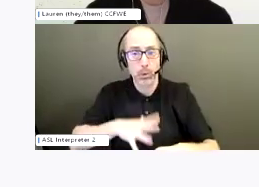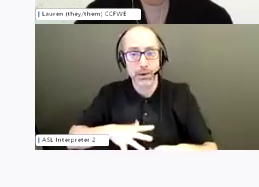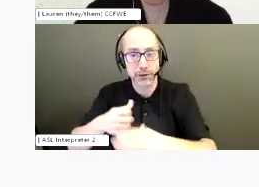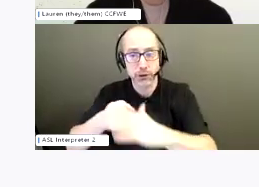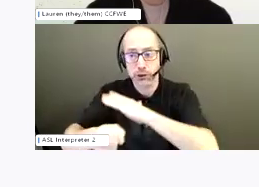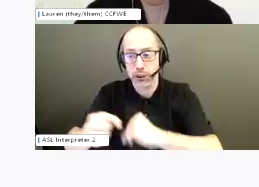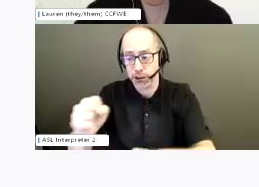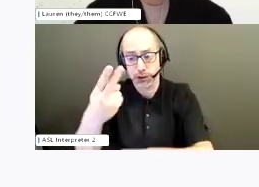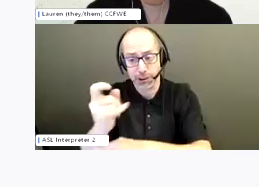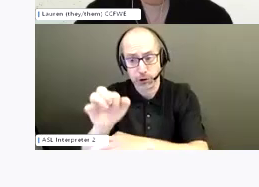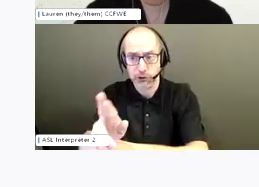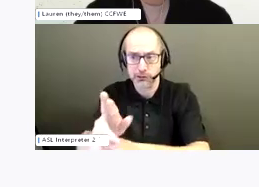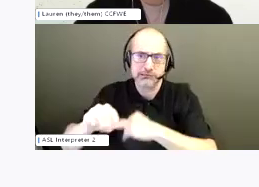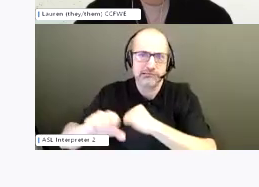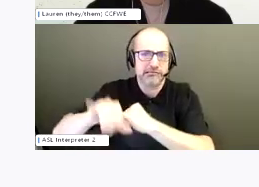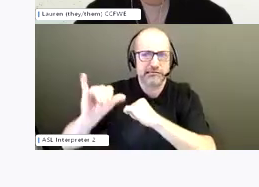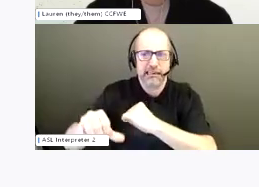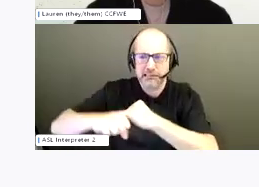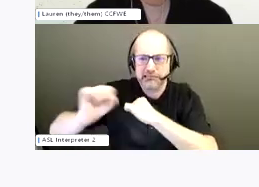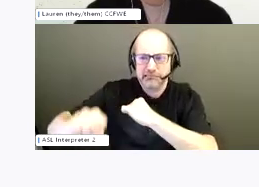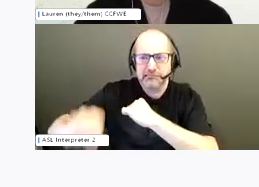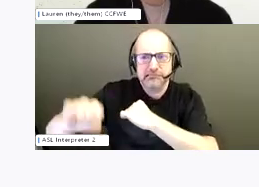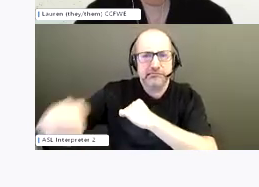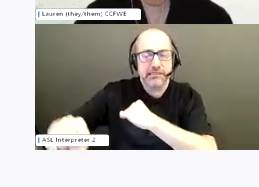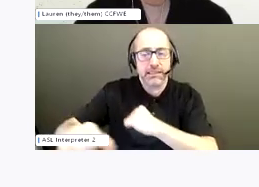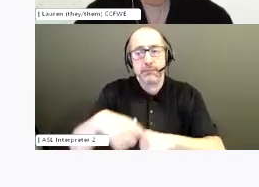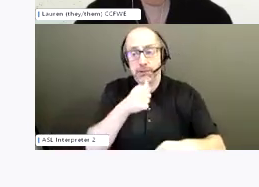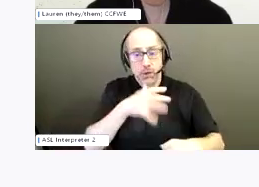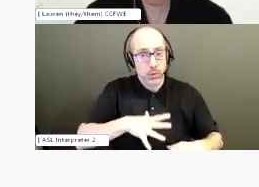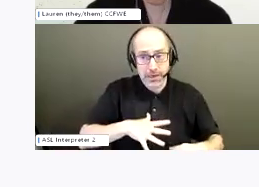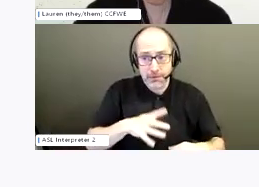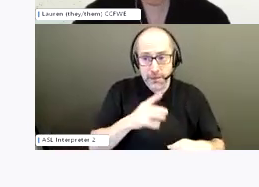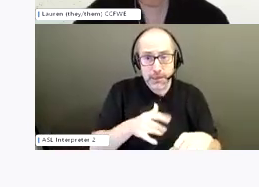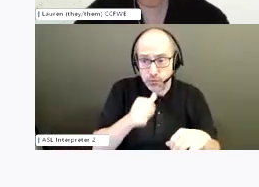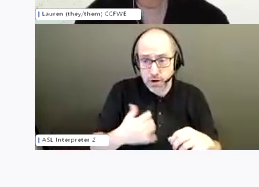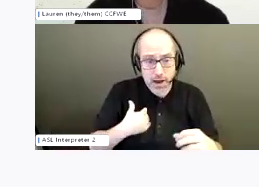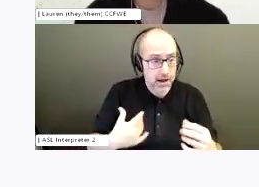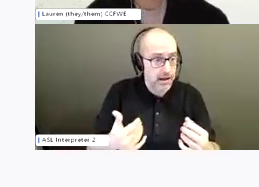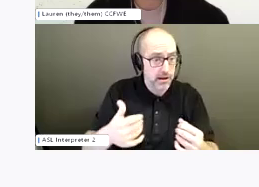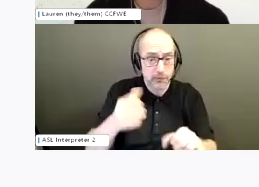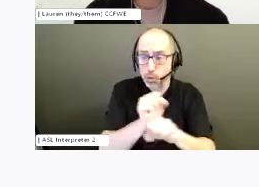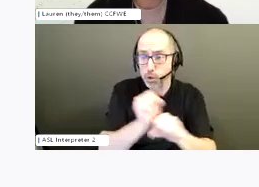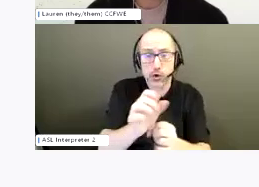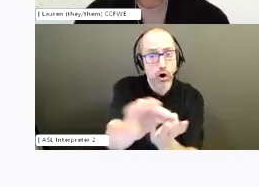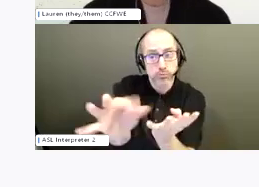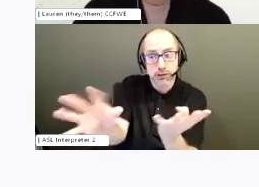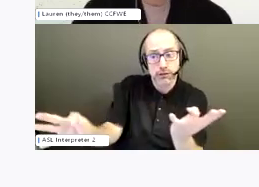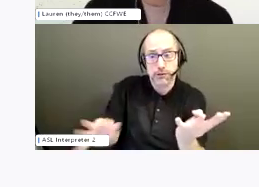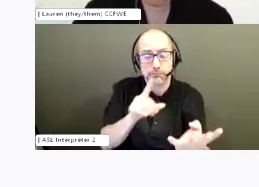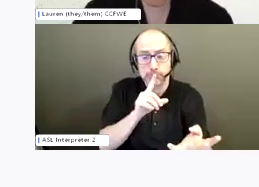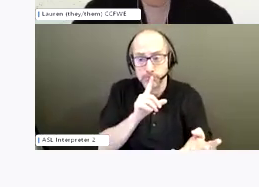and precarious work, which can further impact their ability to leave and afford housing. So, for